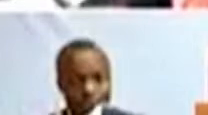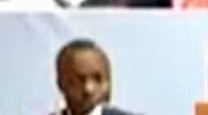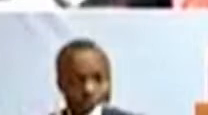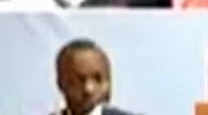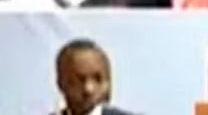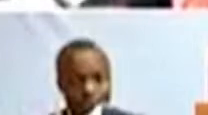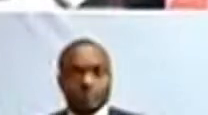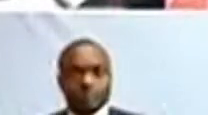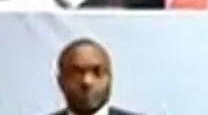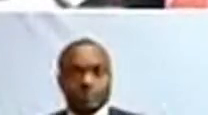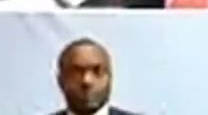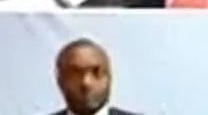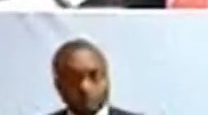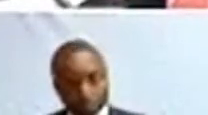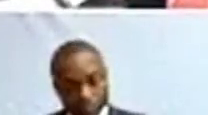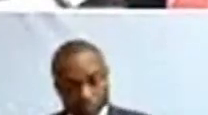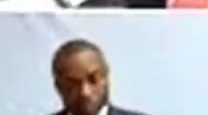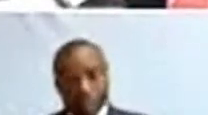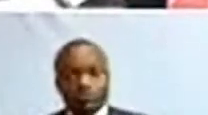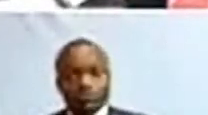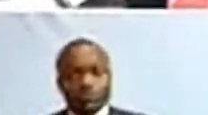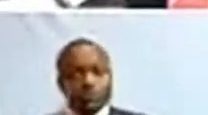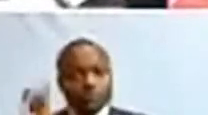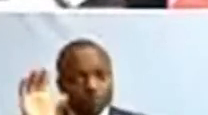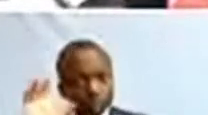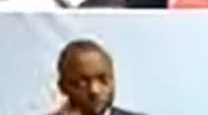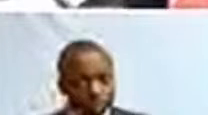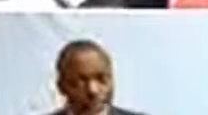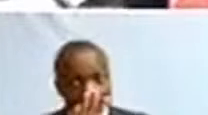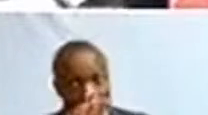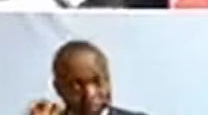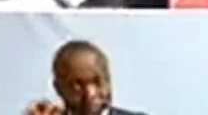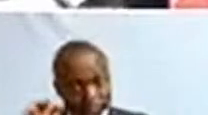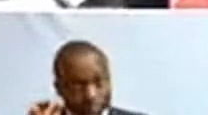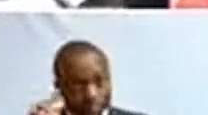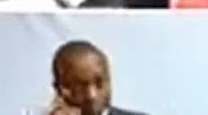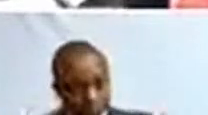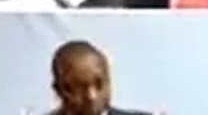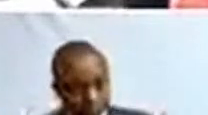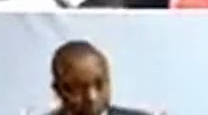of the same, Chair. Is 8,500 cancelled?